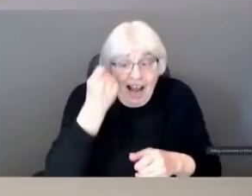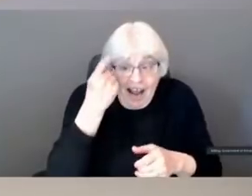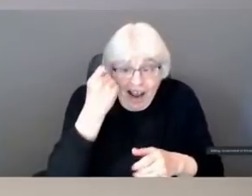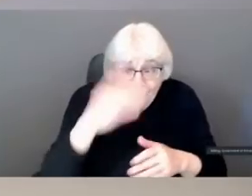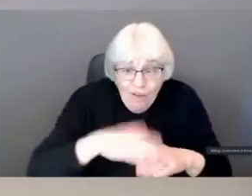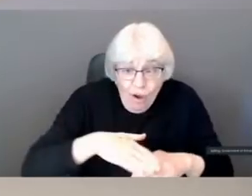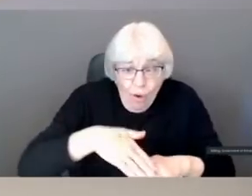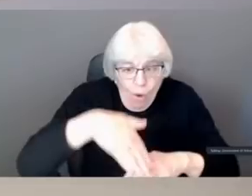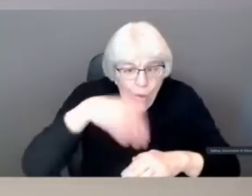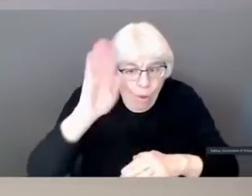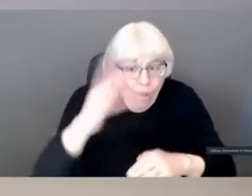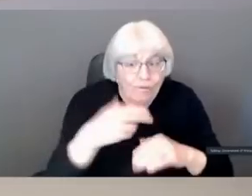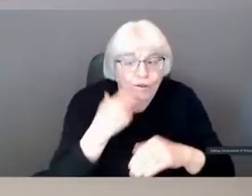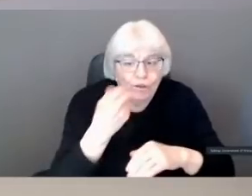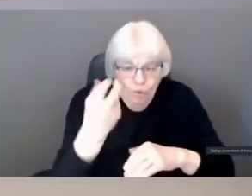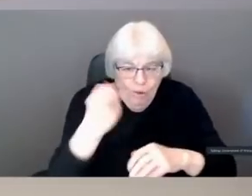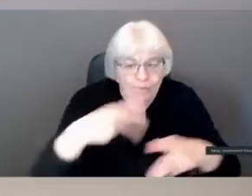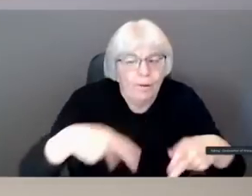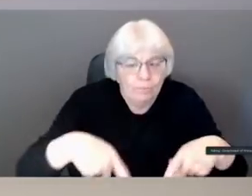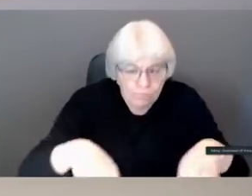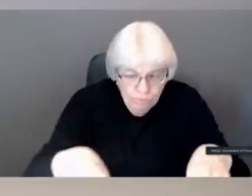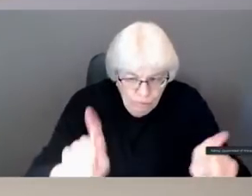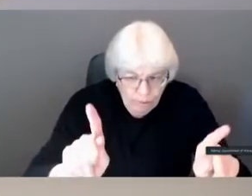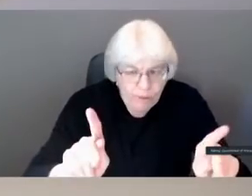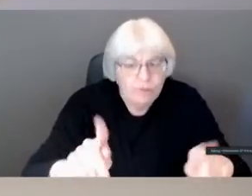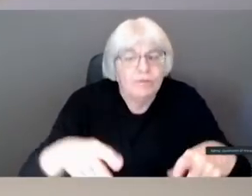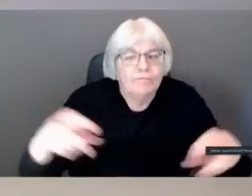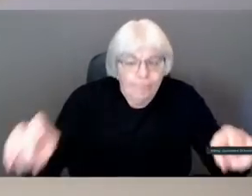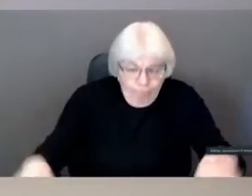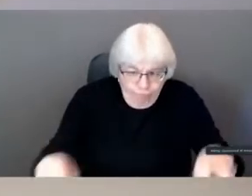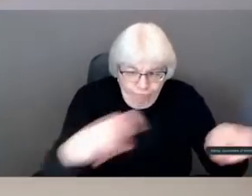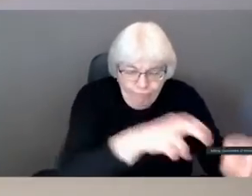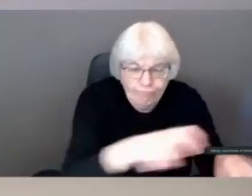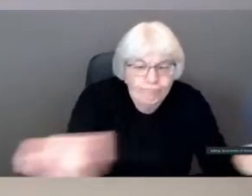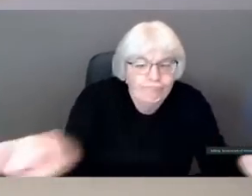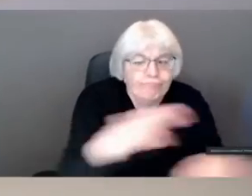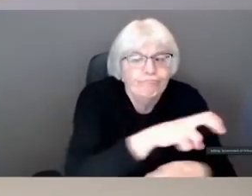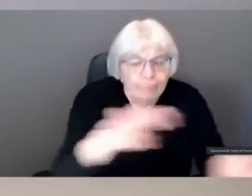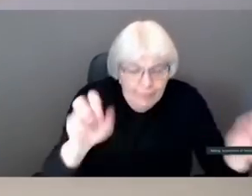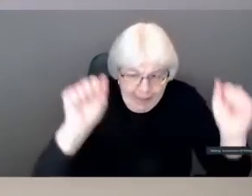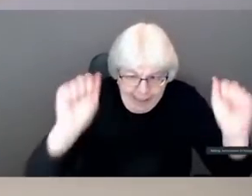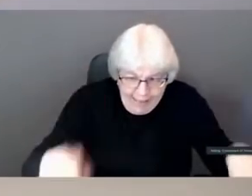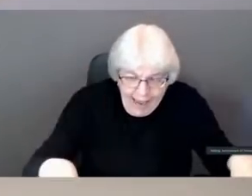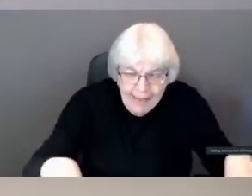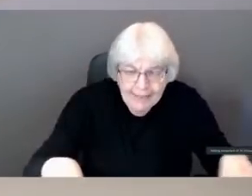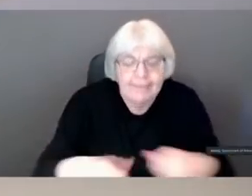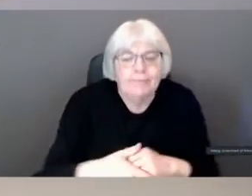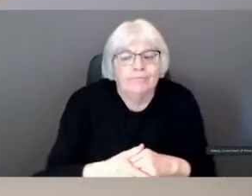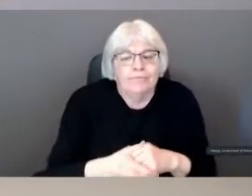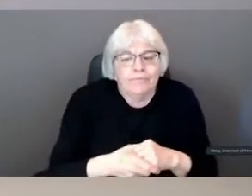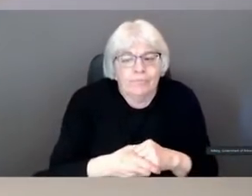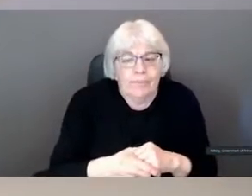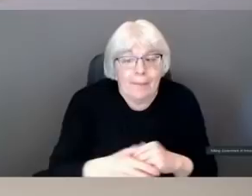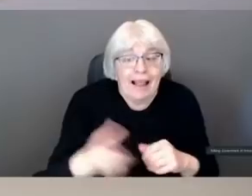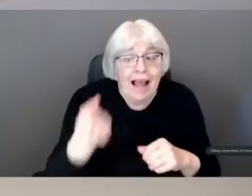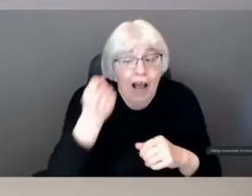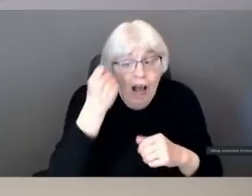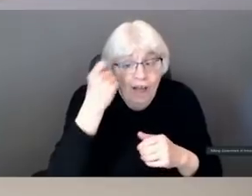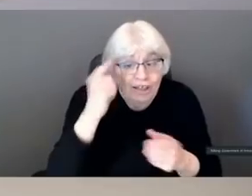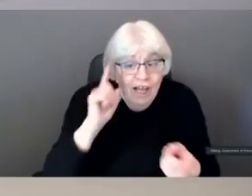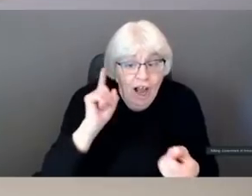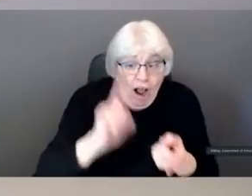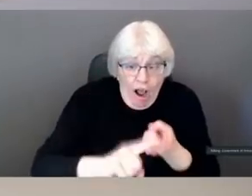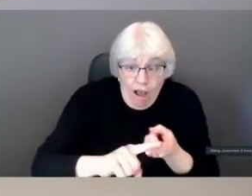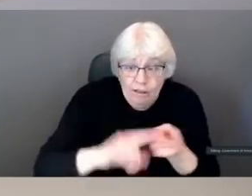These measures are in place until early January and will be reevaluated at that time. These measures are temporary,